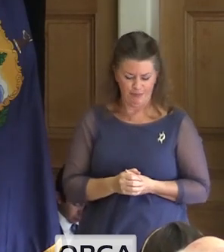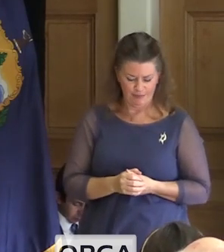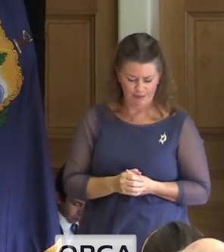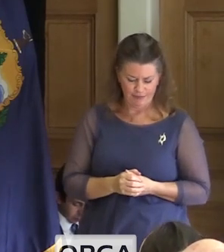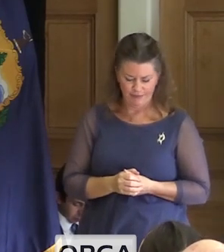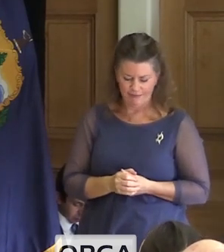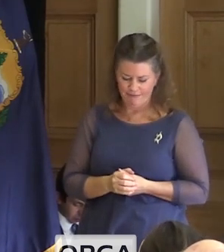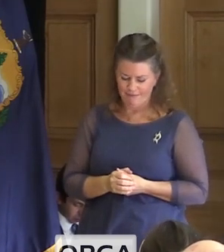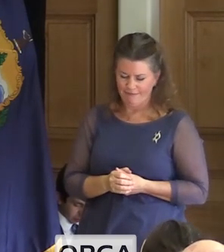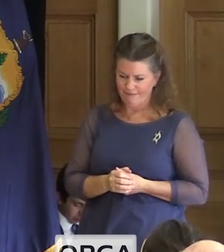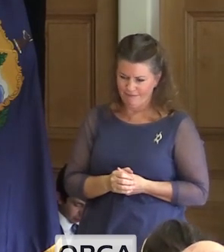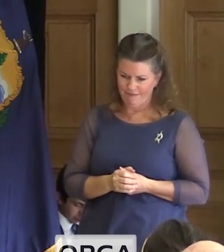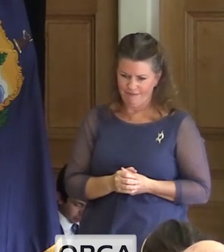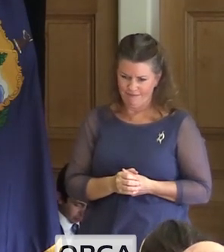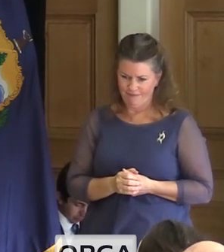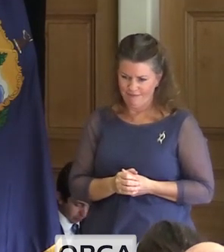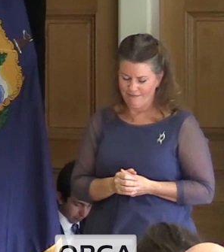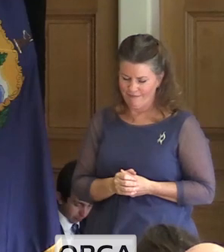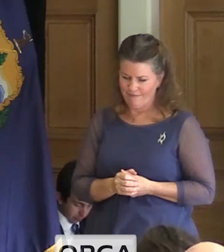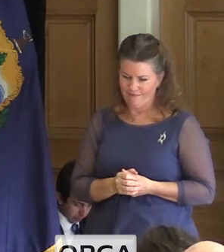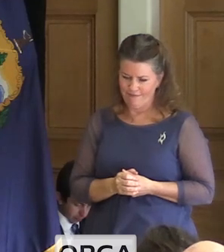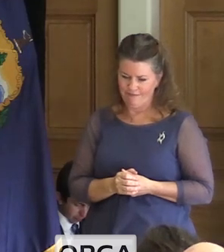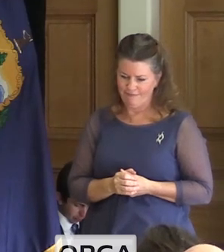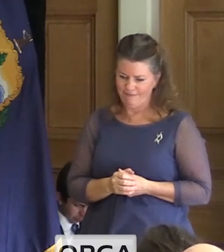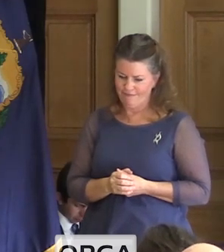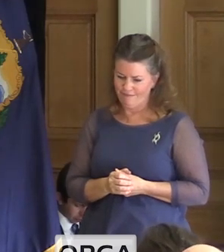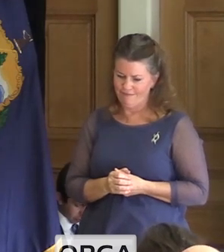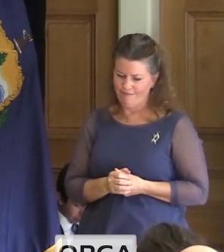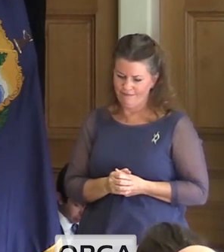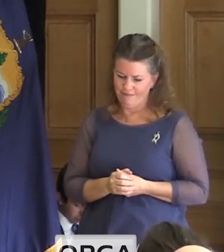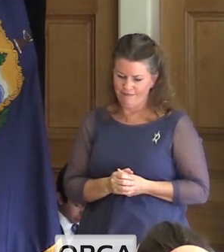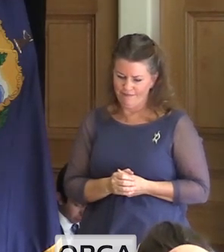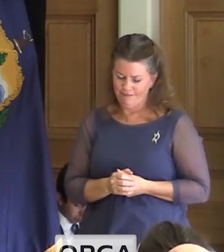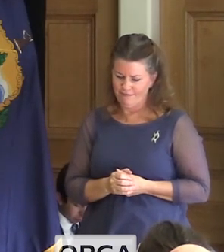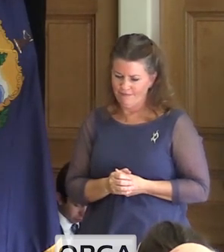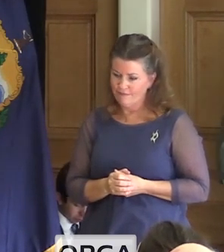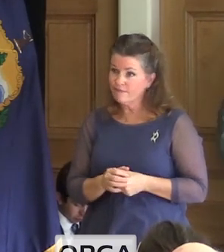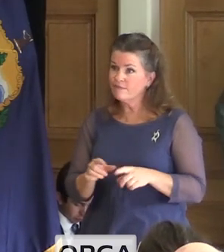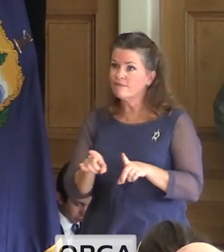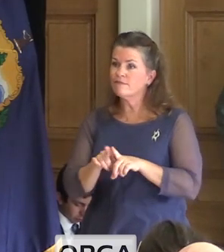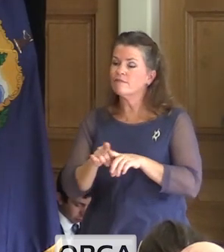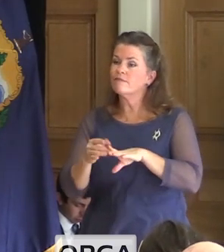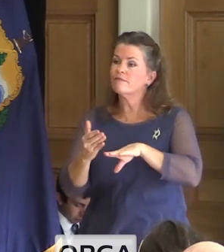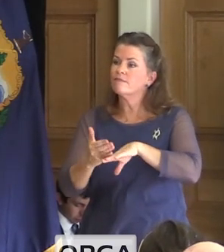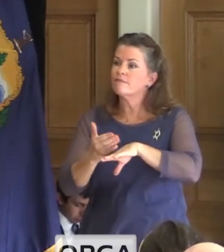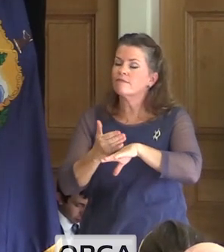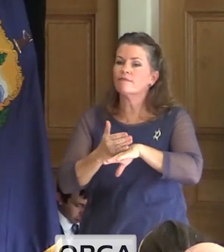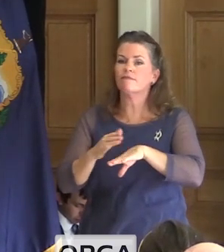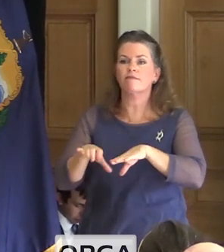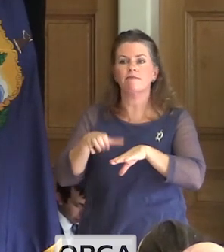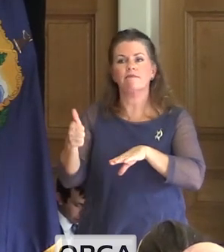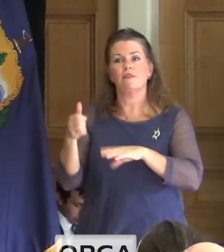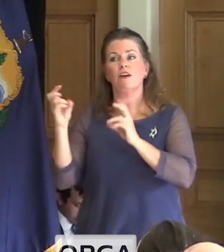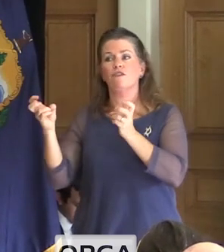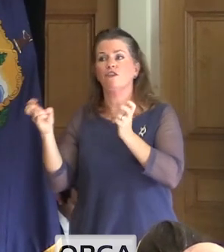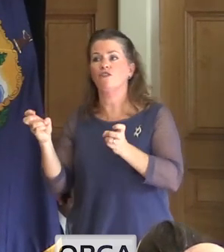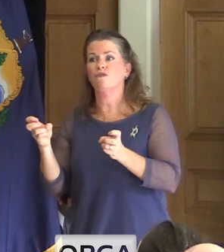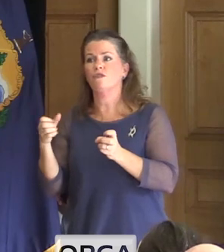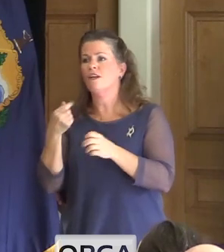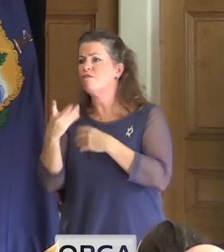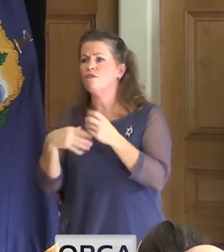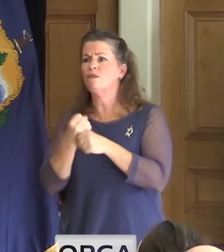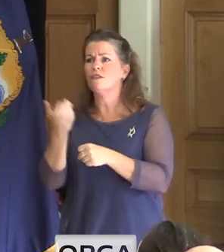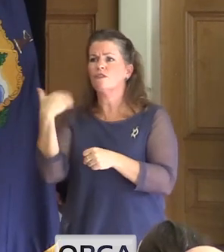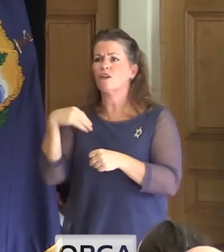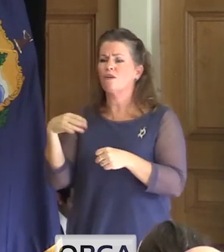also making progress on other issues. We're also making progress on other issues that a few years ago hardly